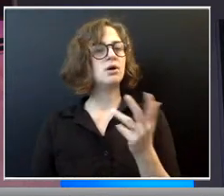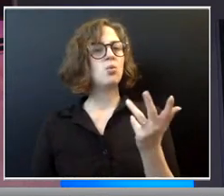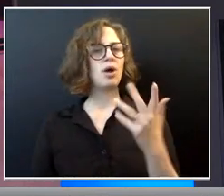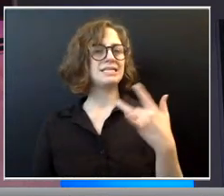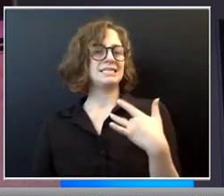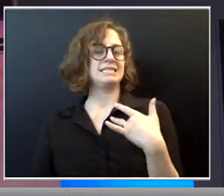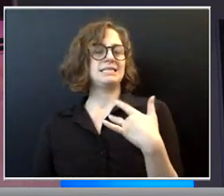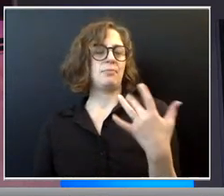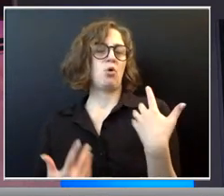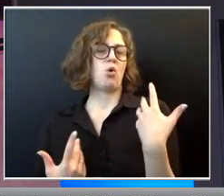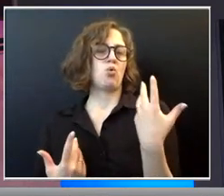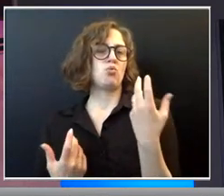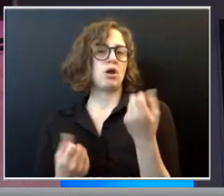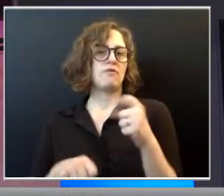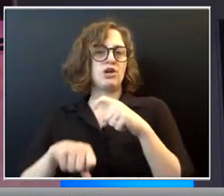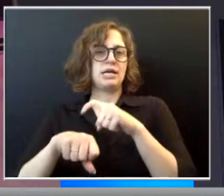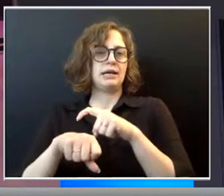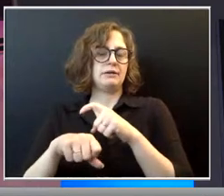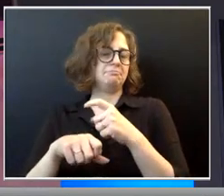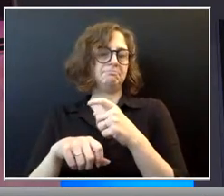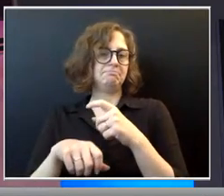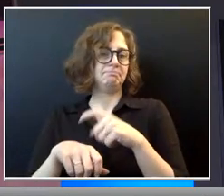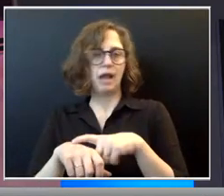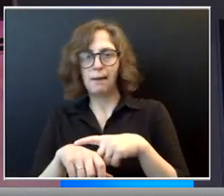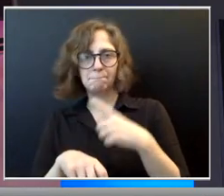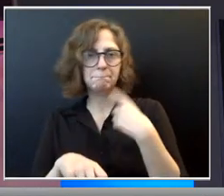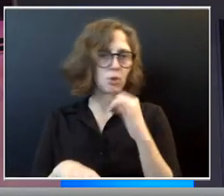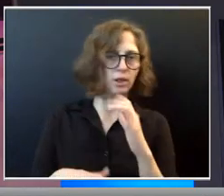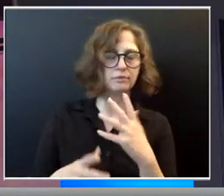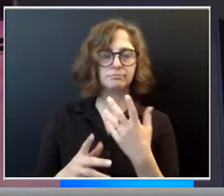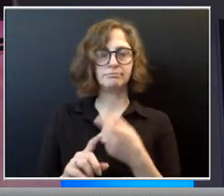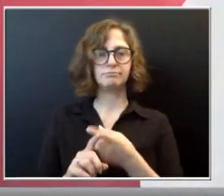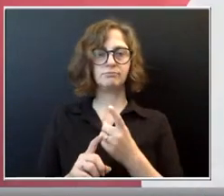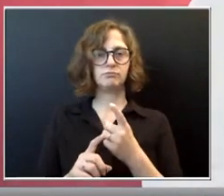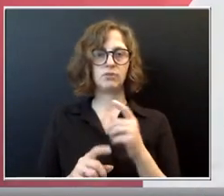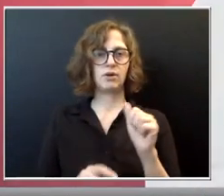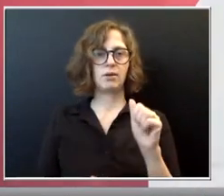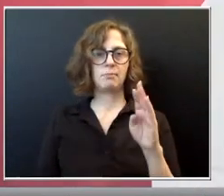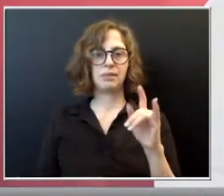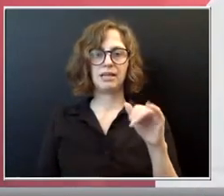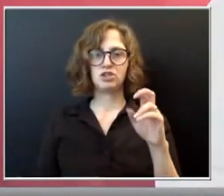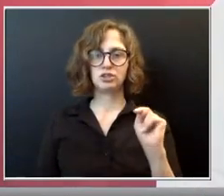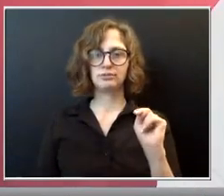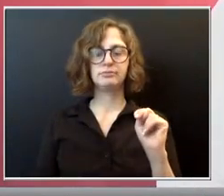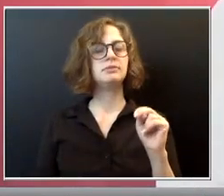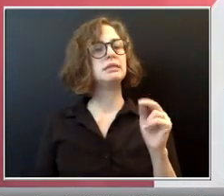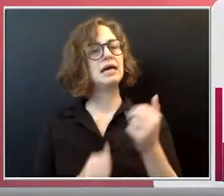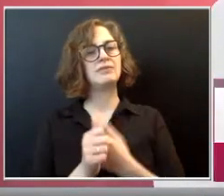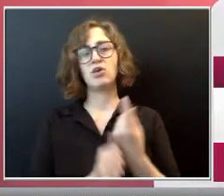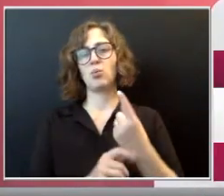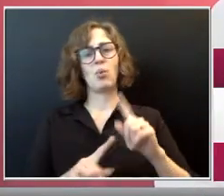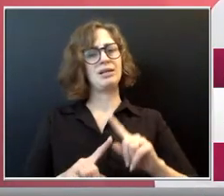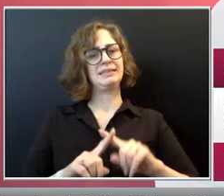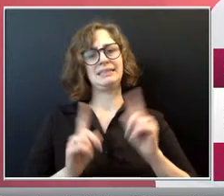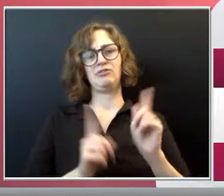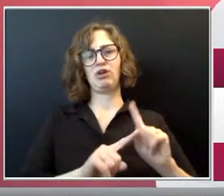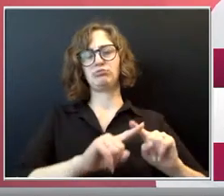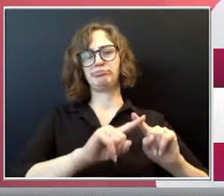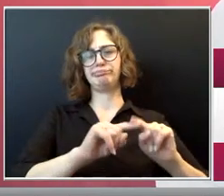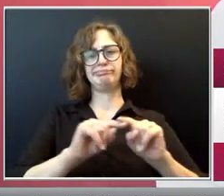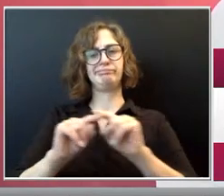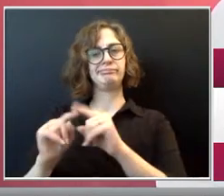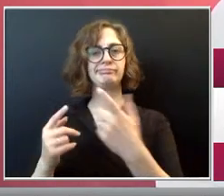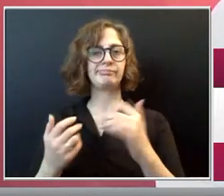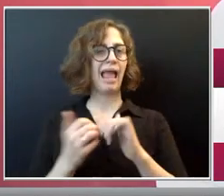from ablation, Dr. Sheldon? Everyone's different in how they handle a procedure and handle general anesthesia and everything. So